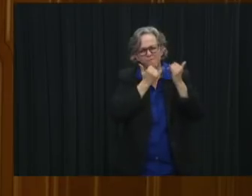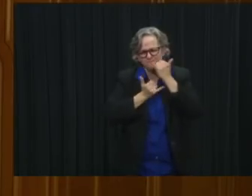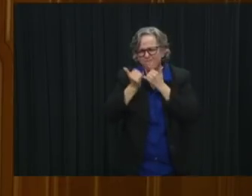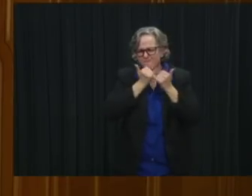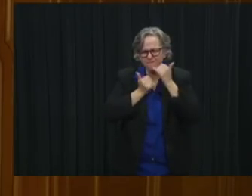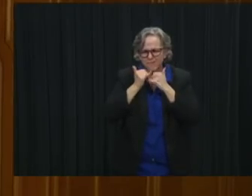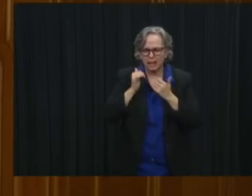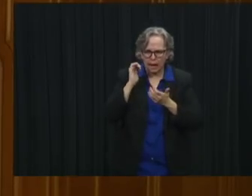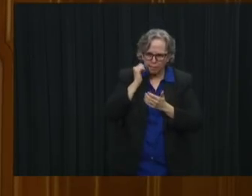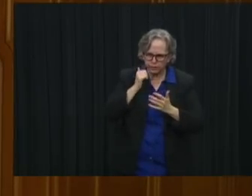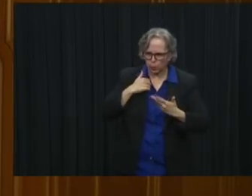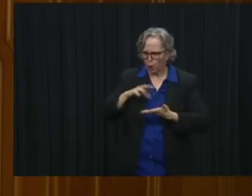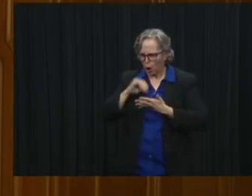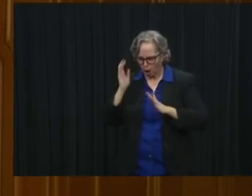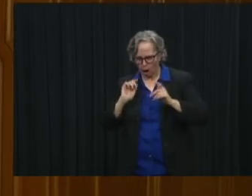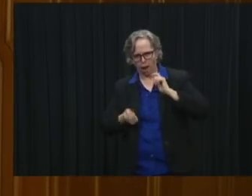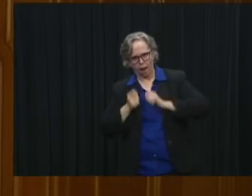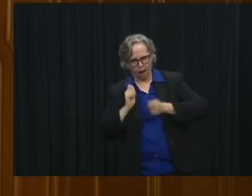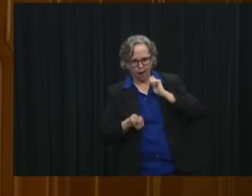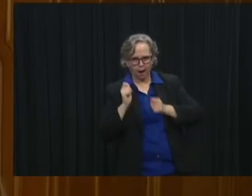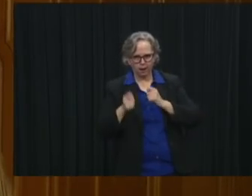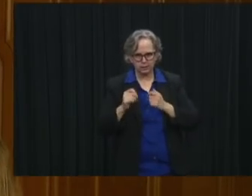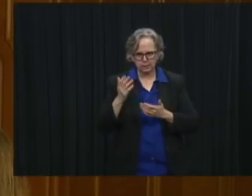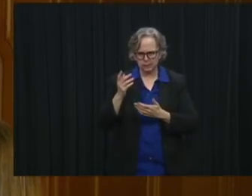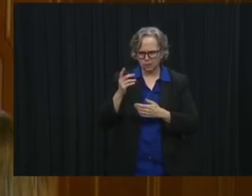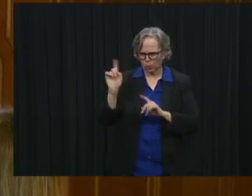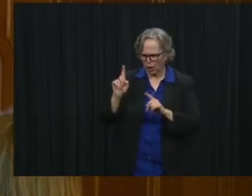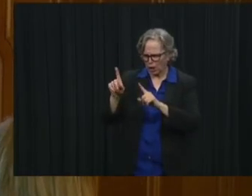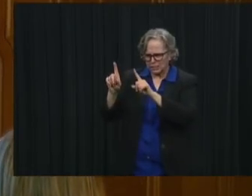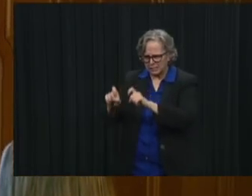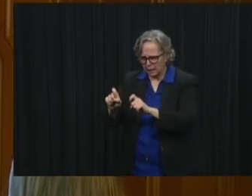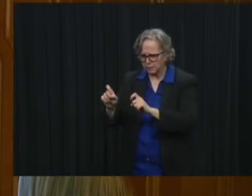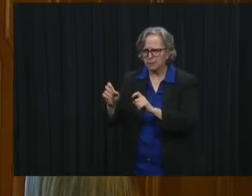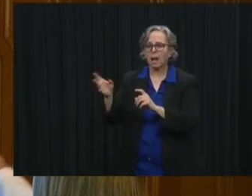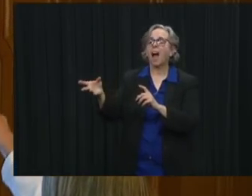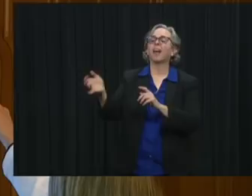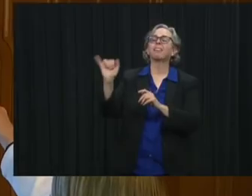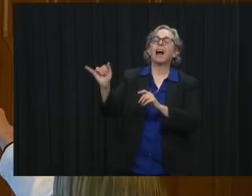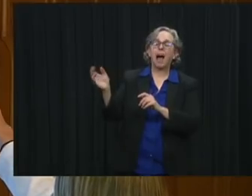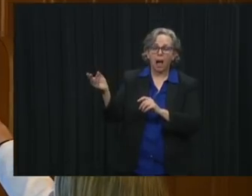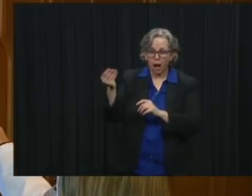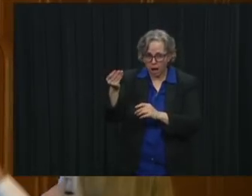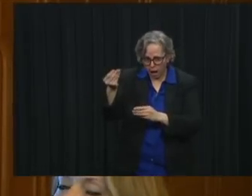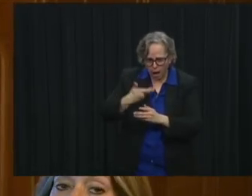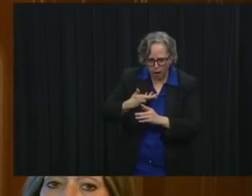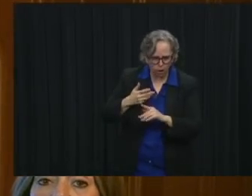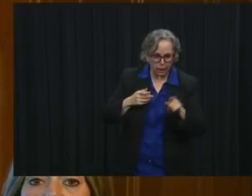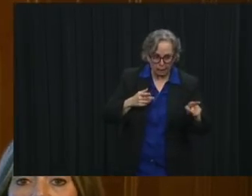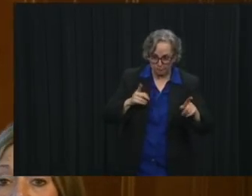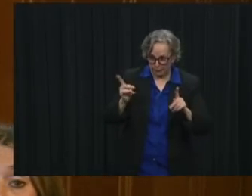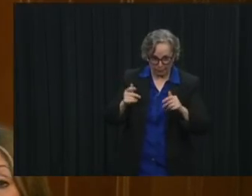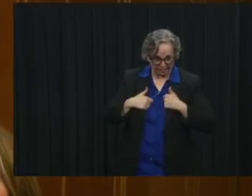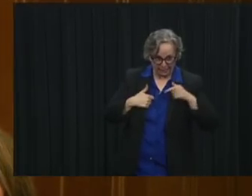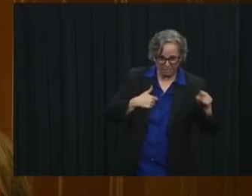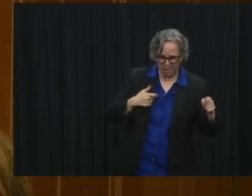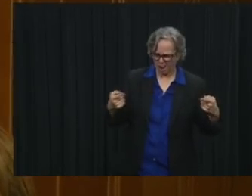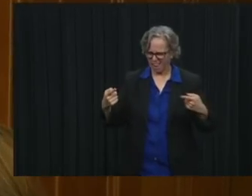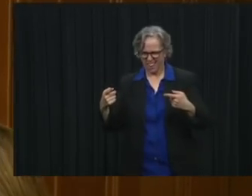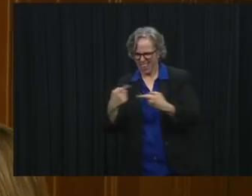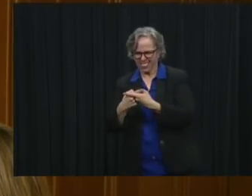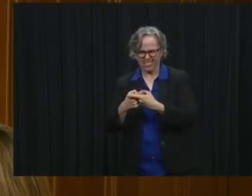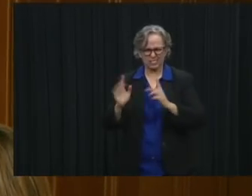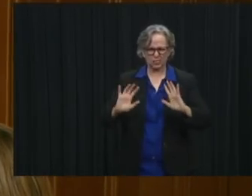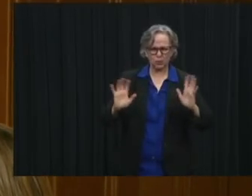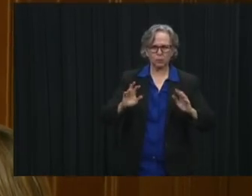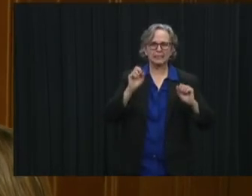It's reported sometimes by where they were tested and not where they live. And you can see the rising cases. So we went up by 140